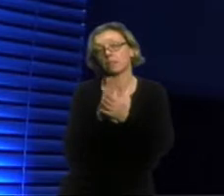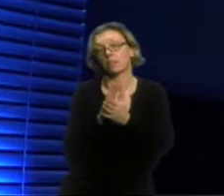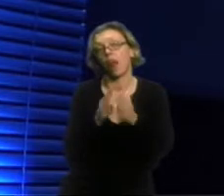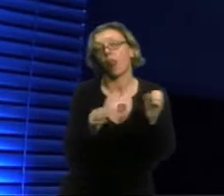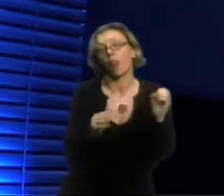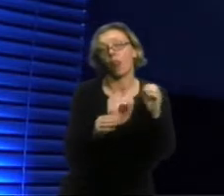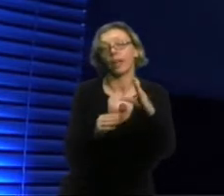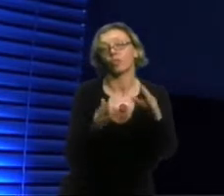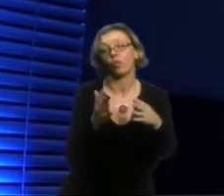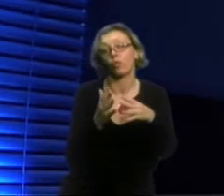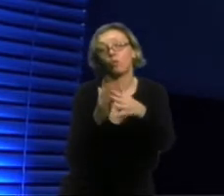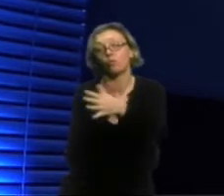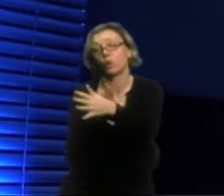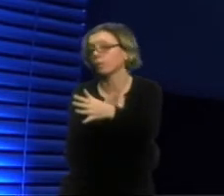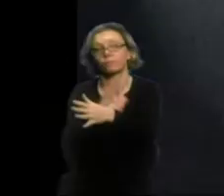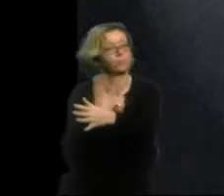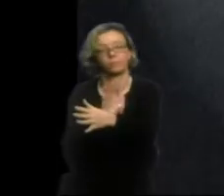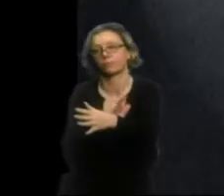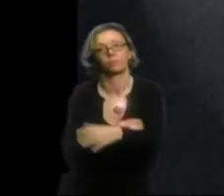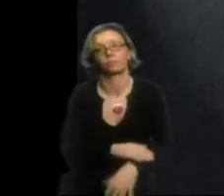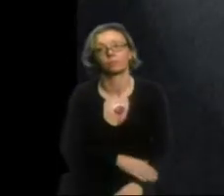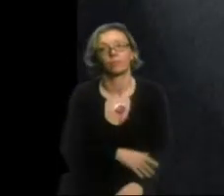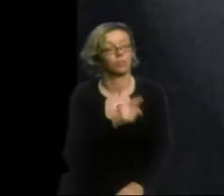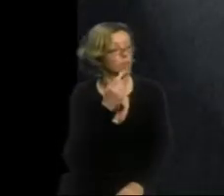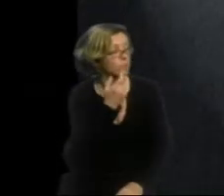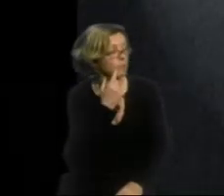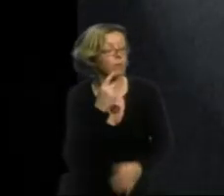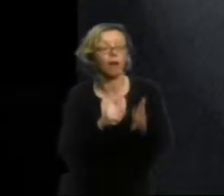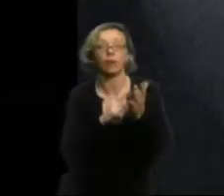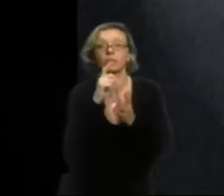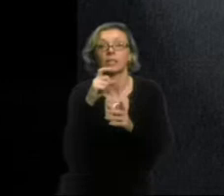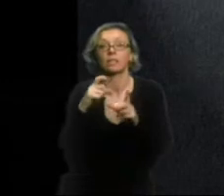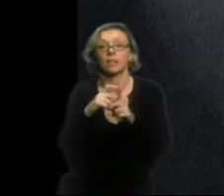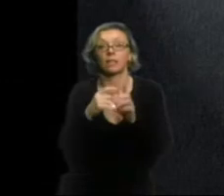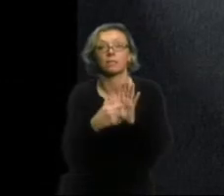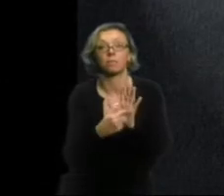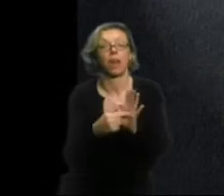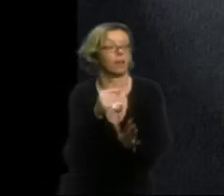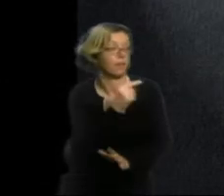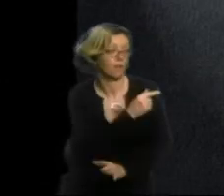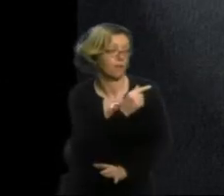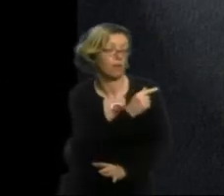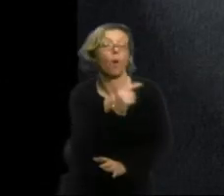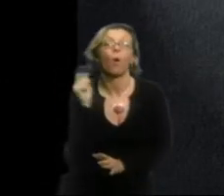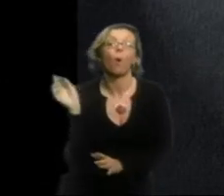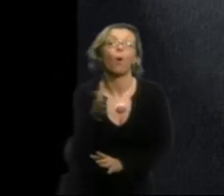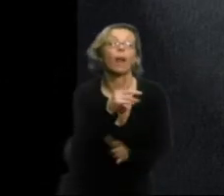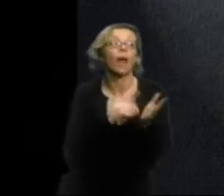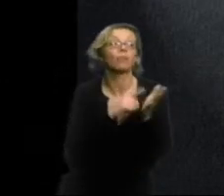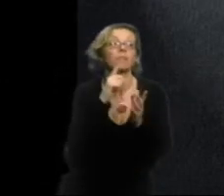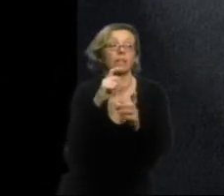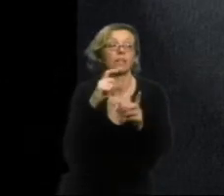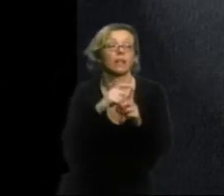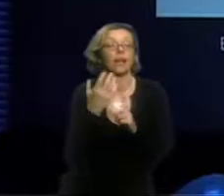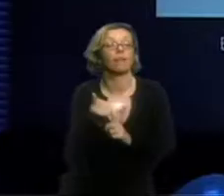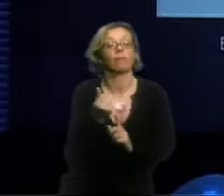if we look at a simple LCD display, all LCD displays generally, unless they're very, very simple like calculators, have a backlight. So you've got